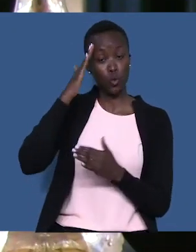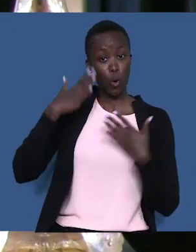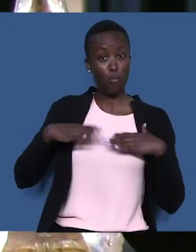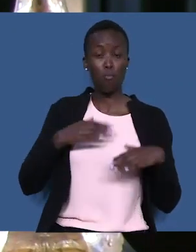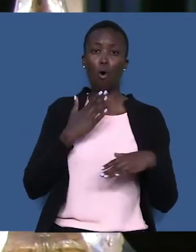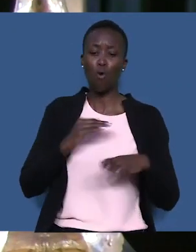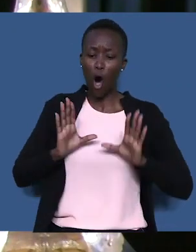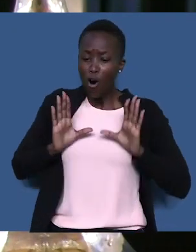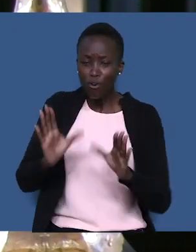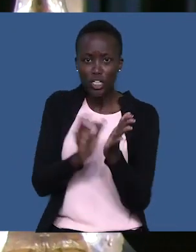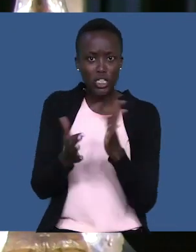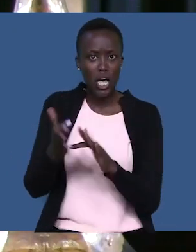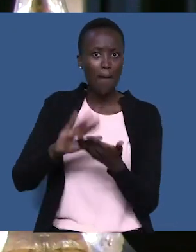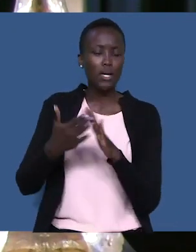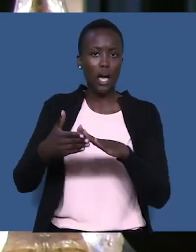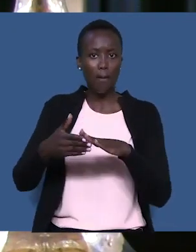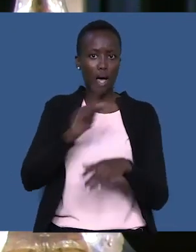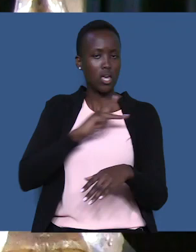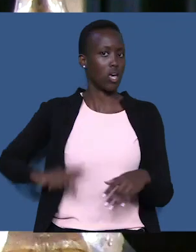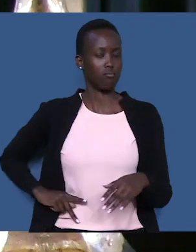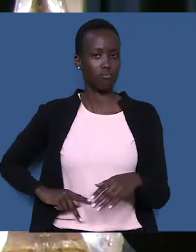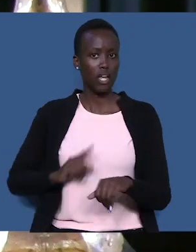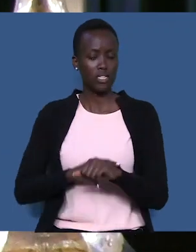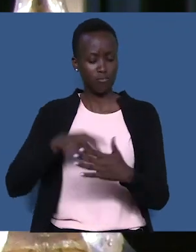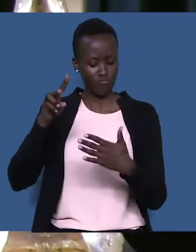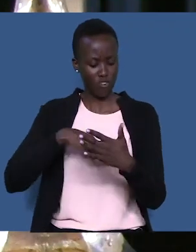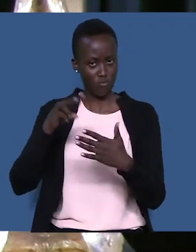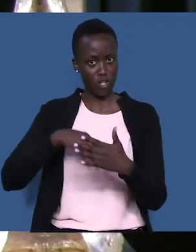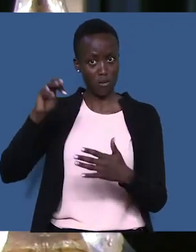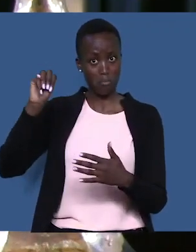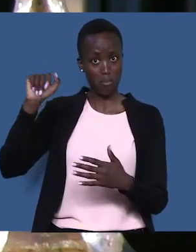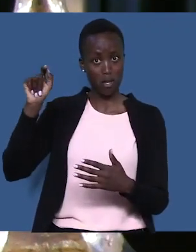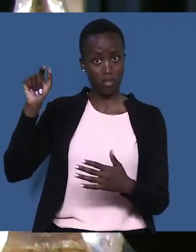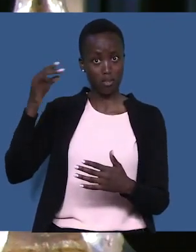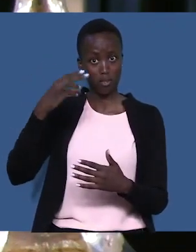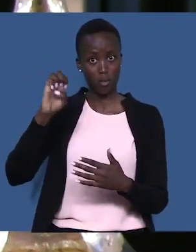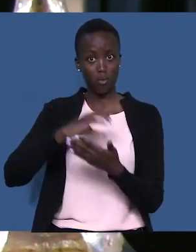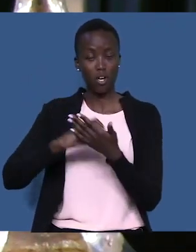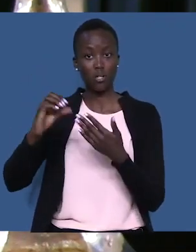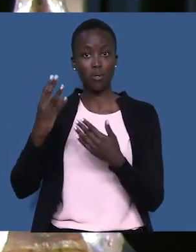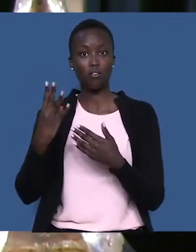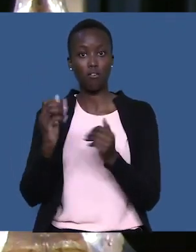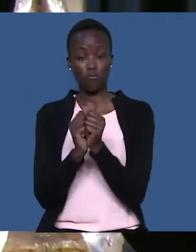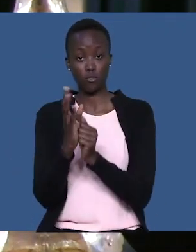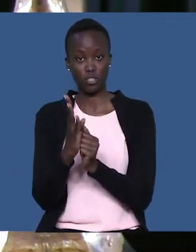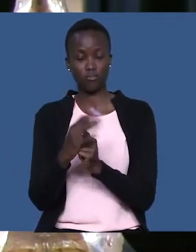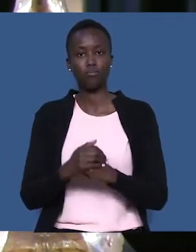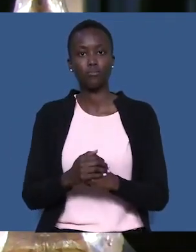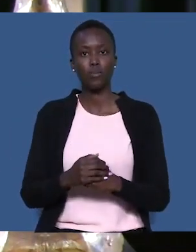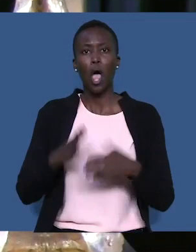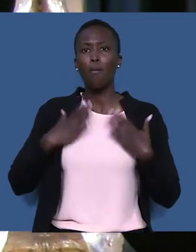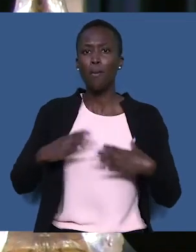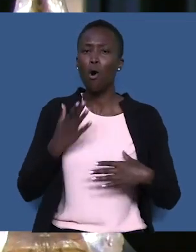before he got to the boat. If you read this scripture in Matthew 14, the crowd had to be sent away because they wanted to make a king out of Jesus. They wanted